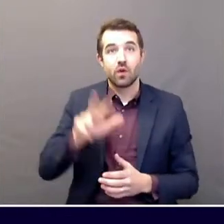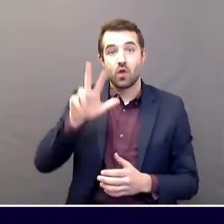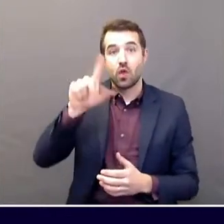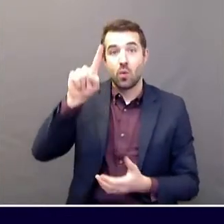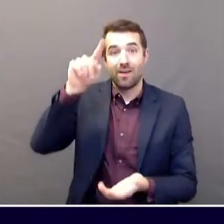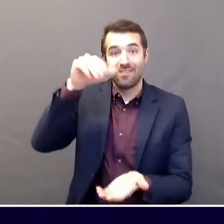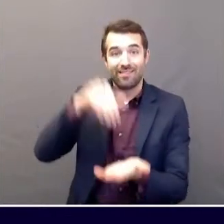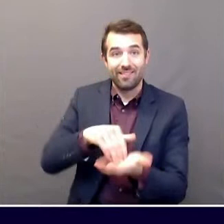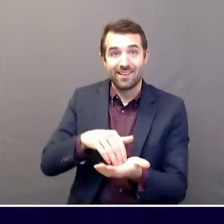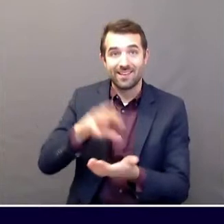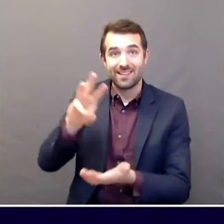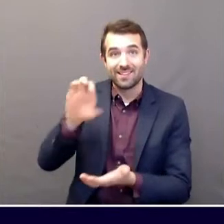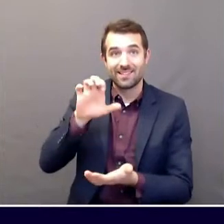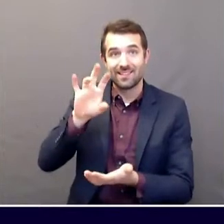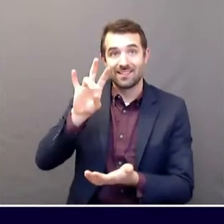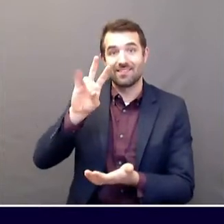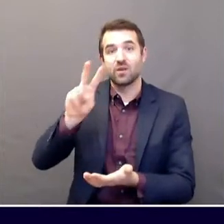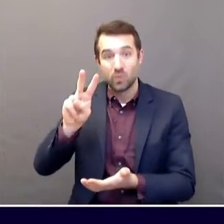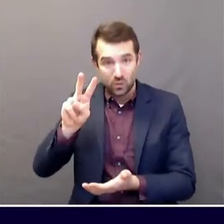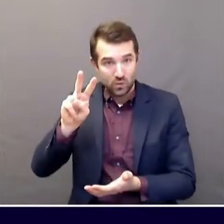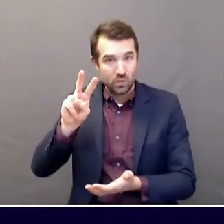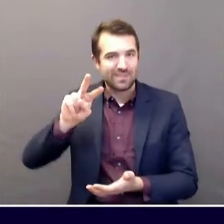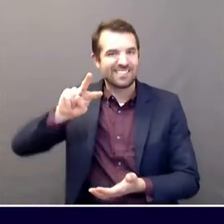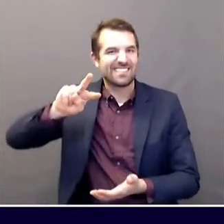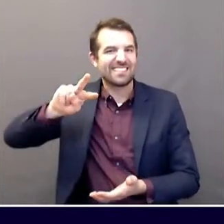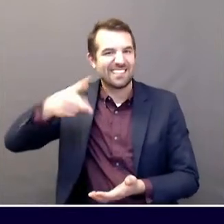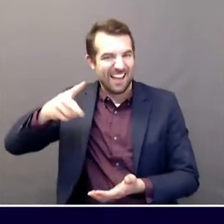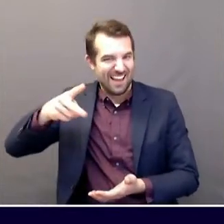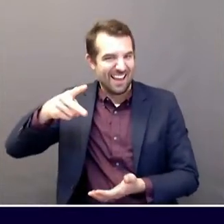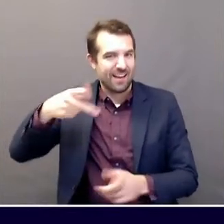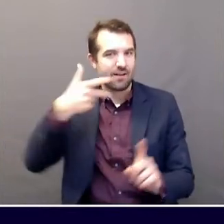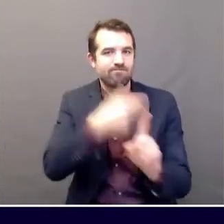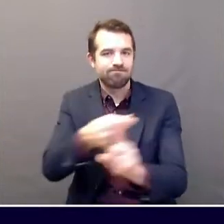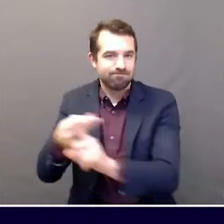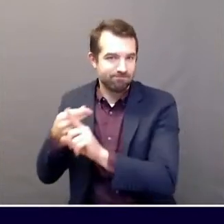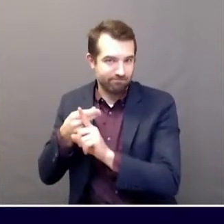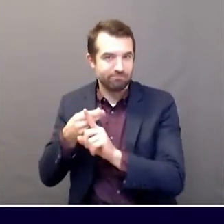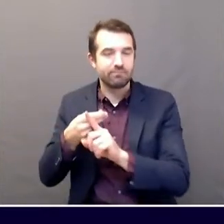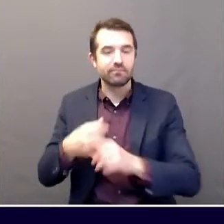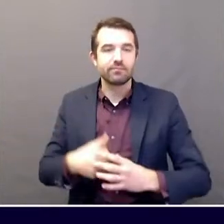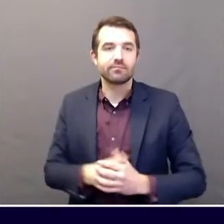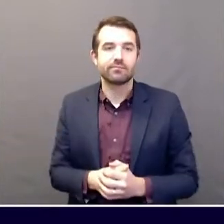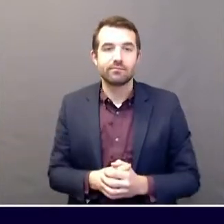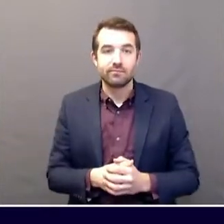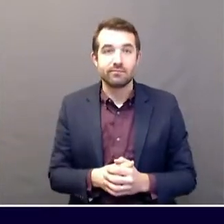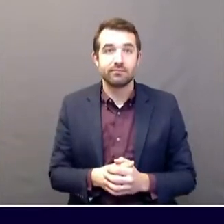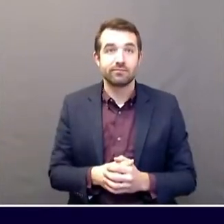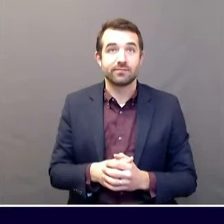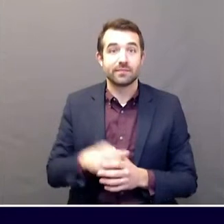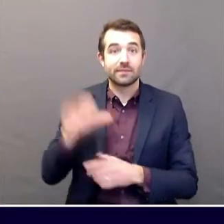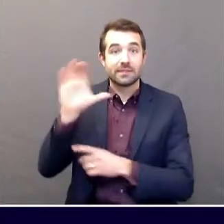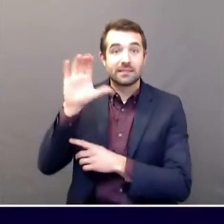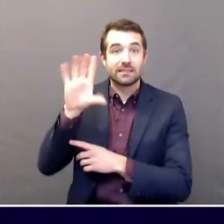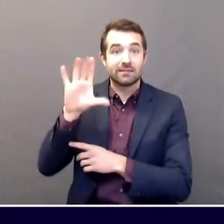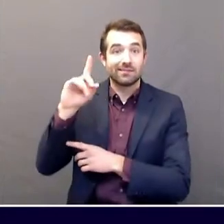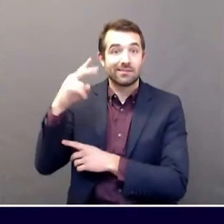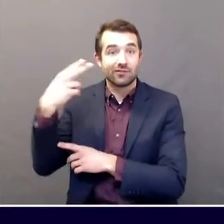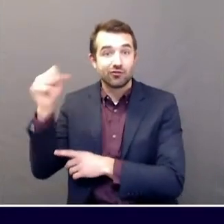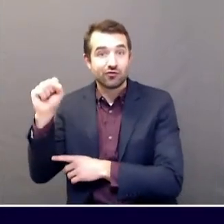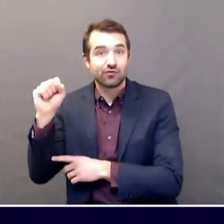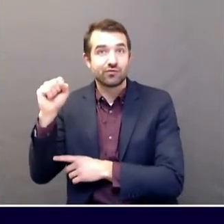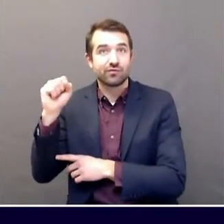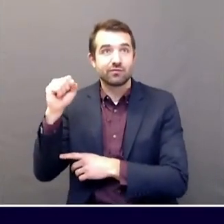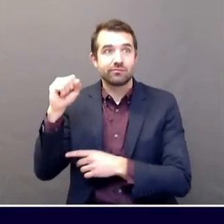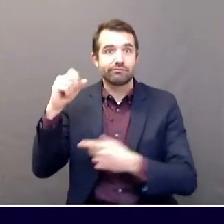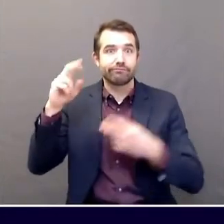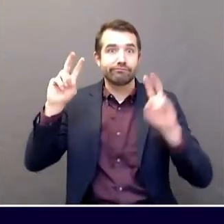31,671 are second doses. Just today, Maine CDC and DHHS have placed our, quote, order,